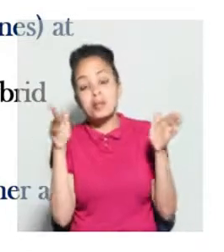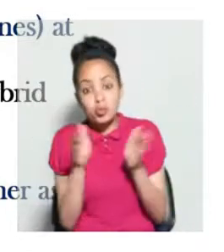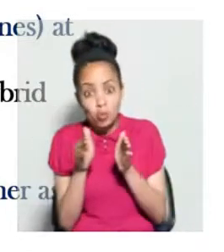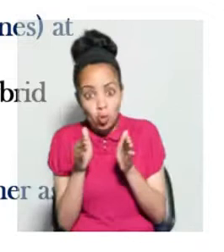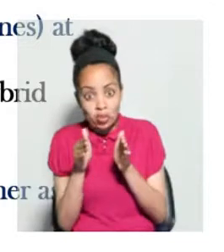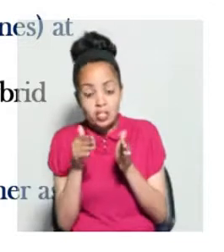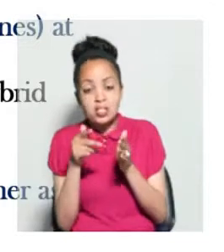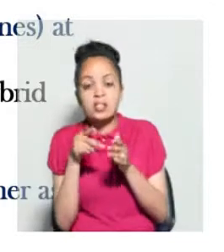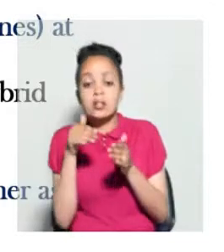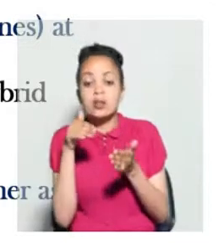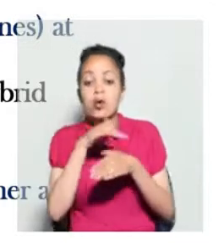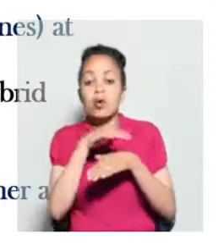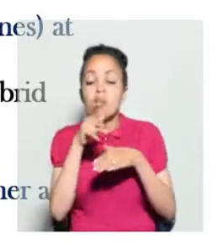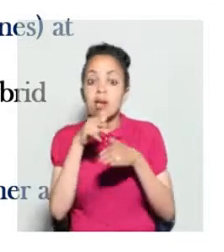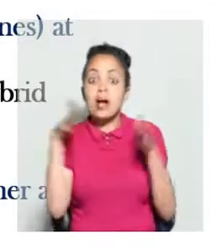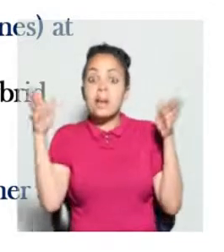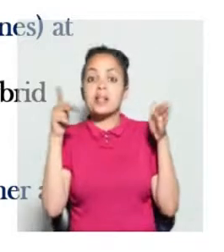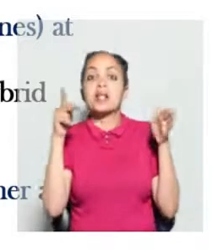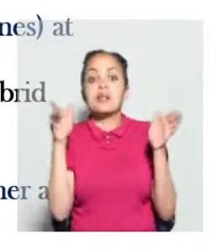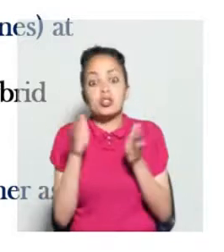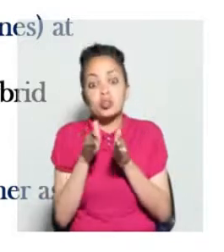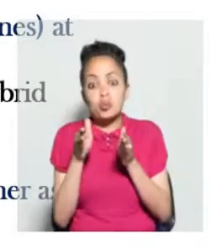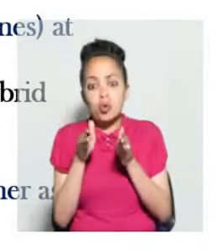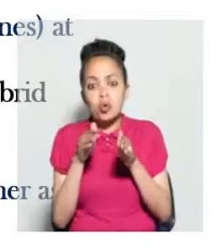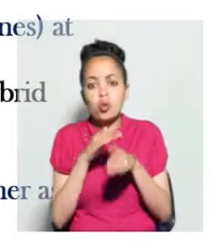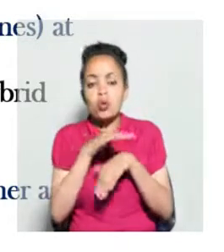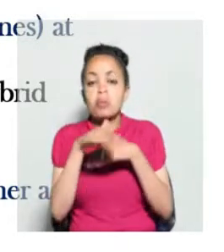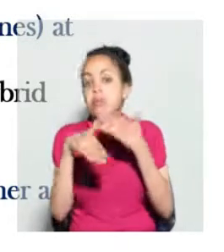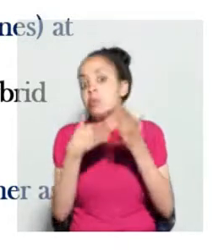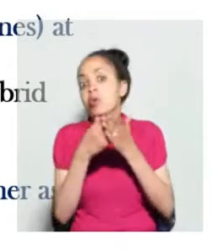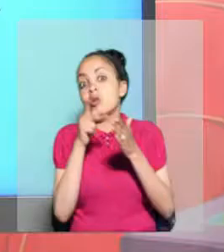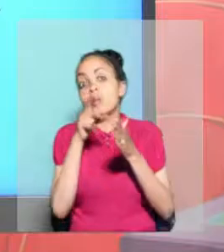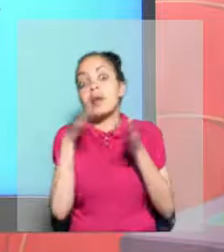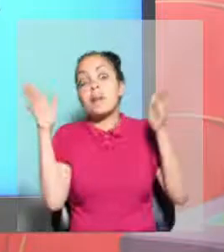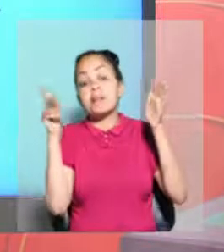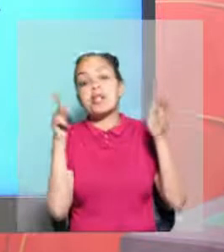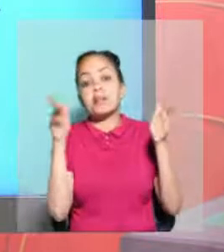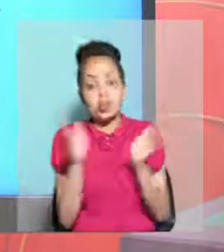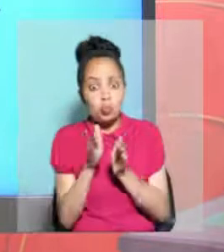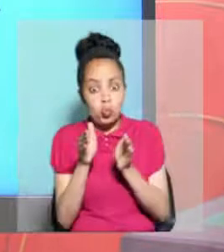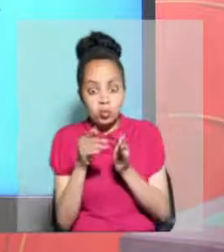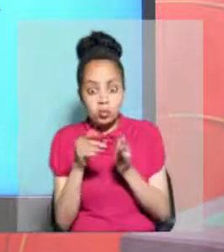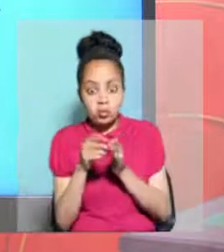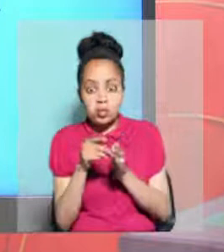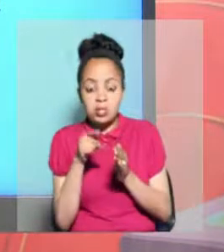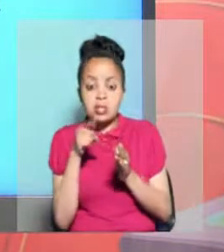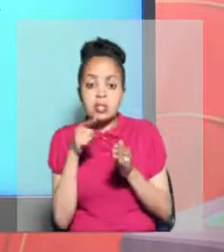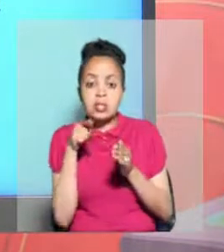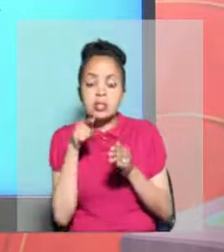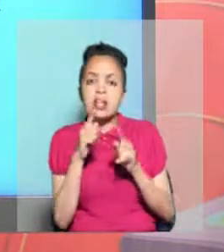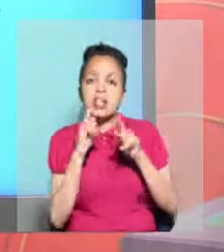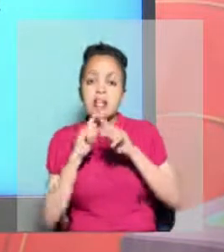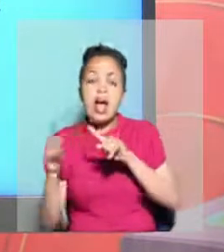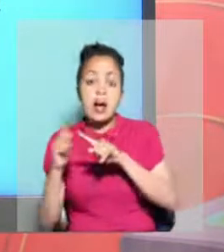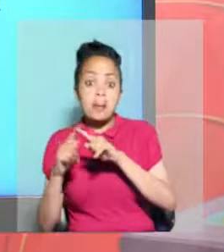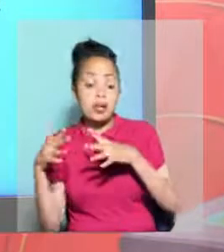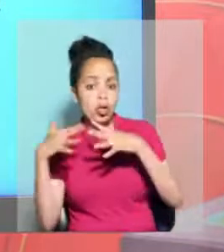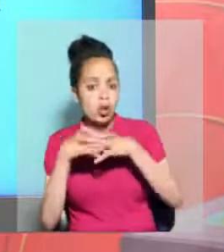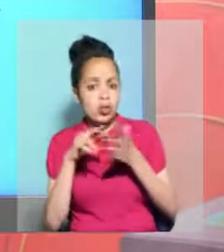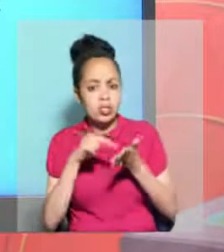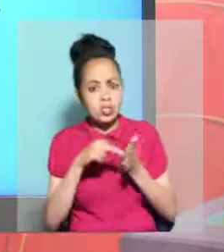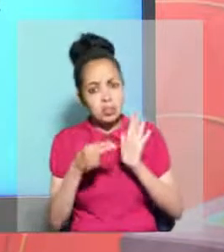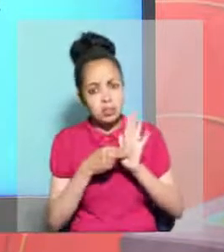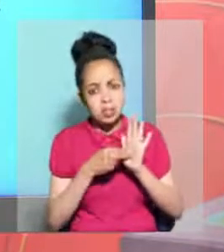capital, P small, all P capital, P small, all P capital, P small. When you say dihybrid cross, it is